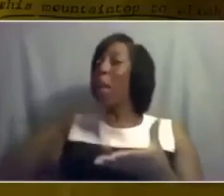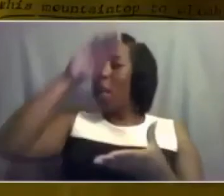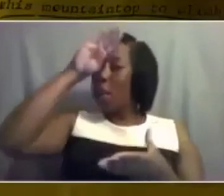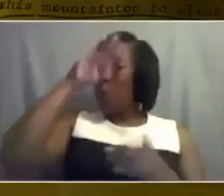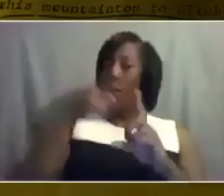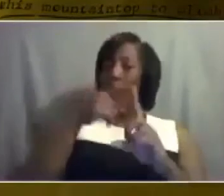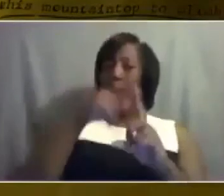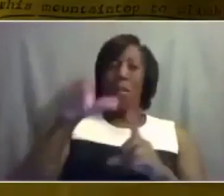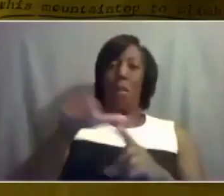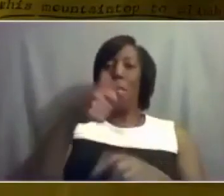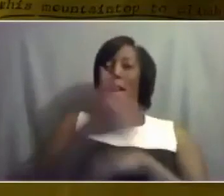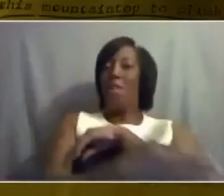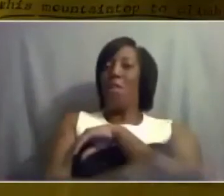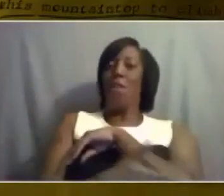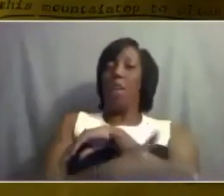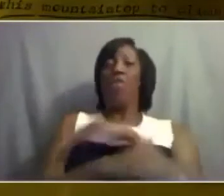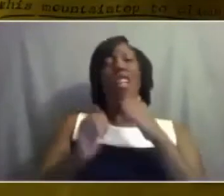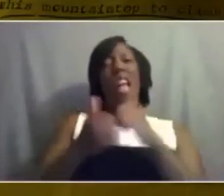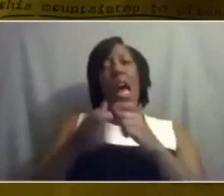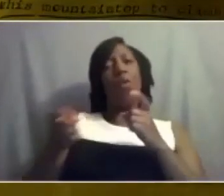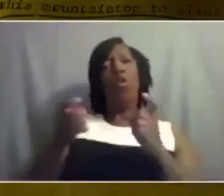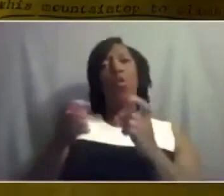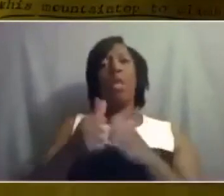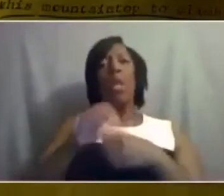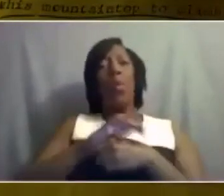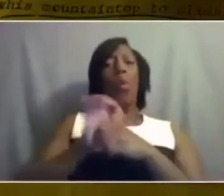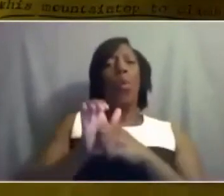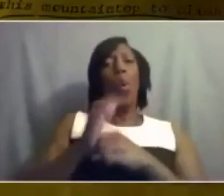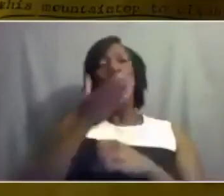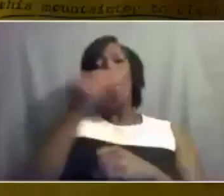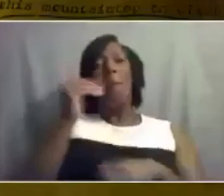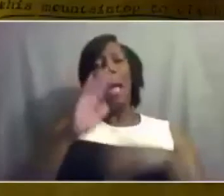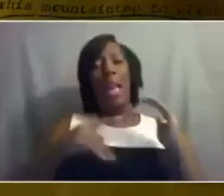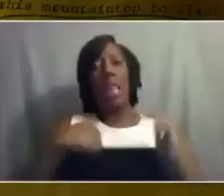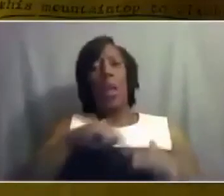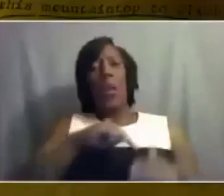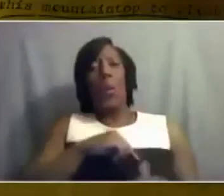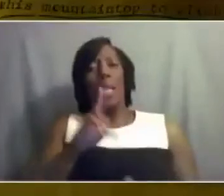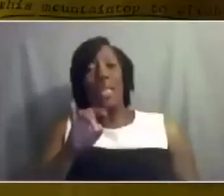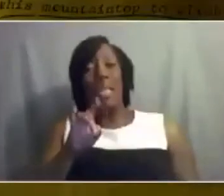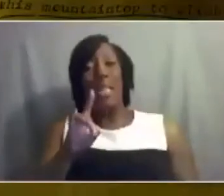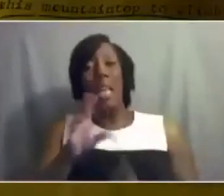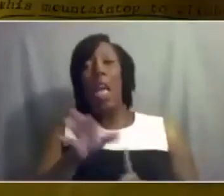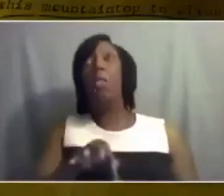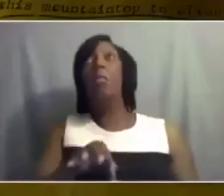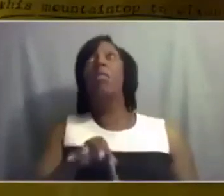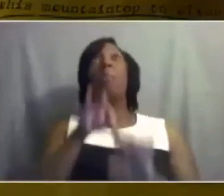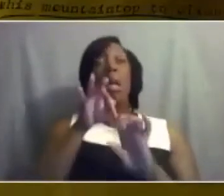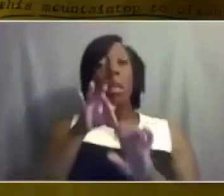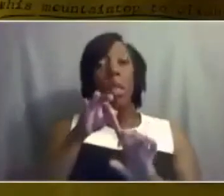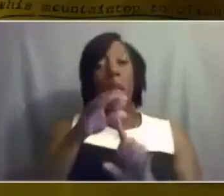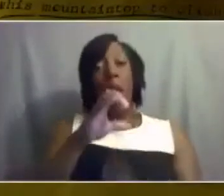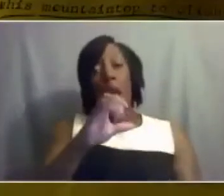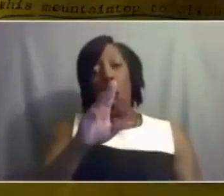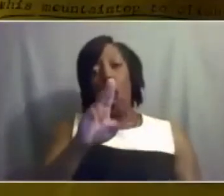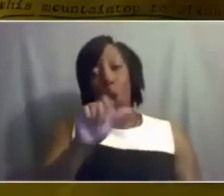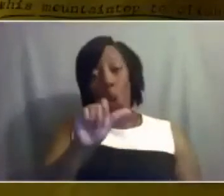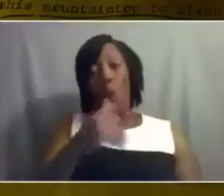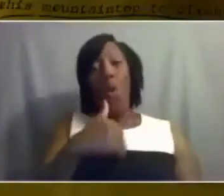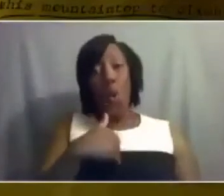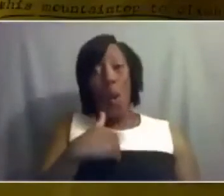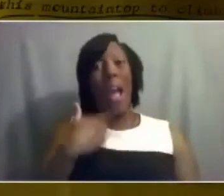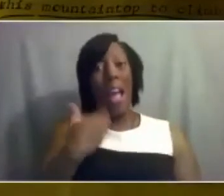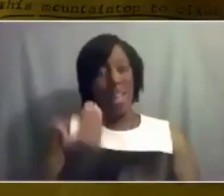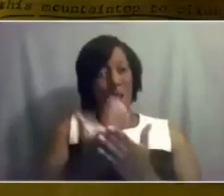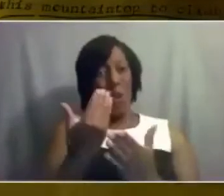to deal with COVID much better than we have, including the small island nation of Cuba that's about to come out with its vaccine. We